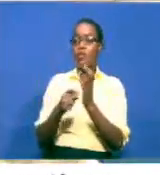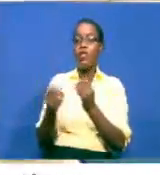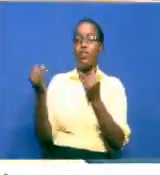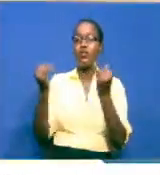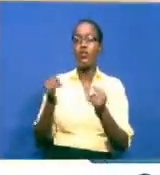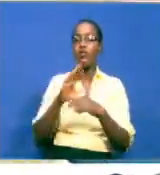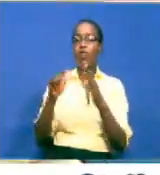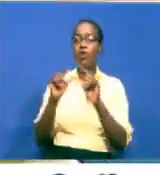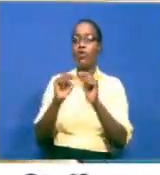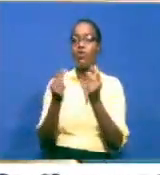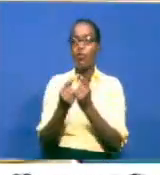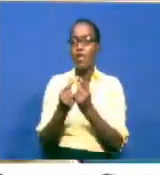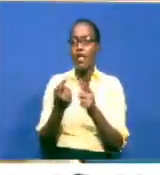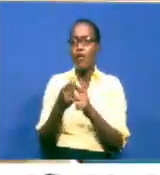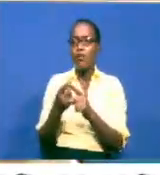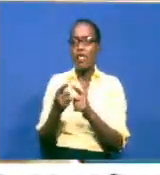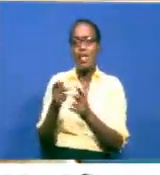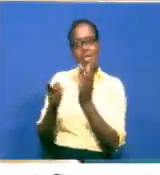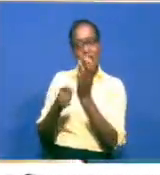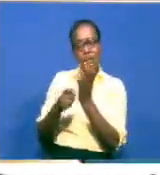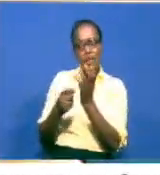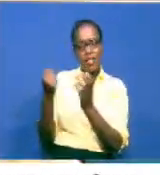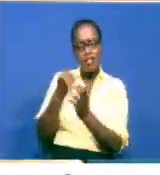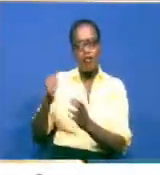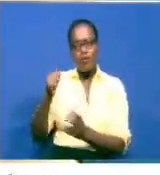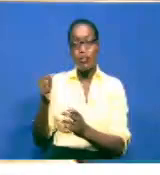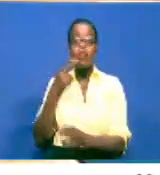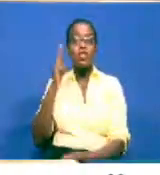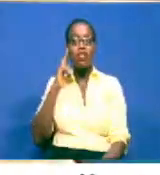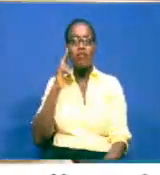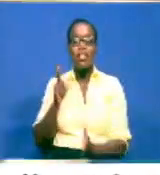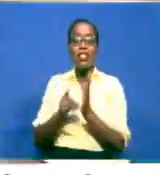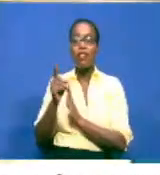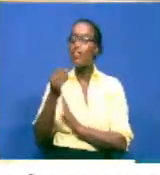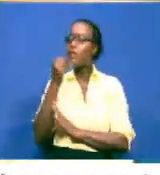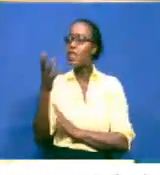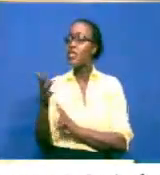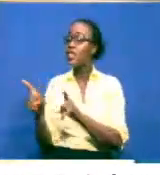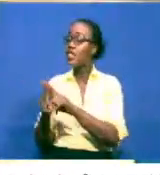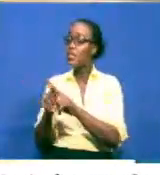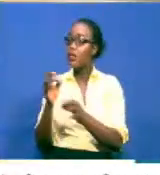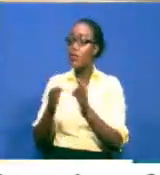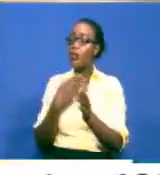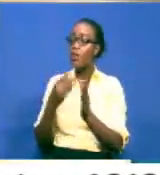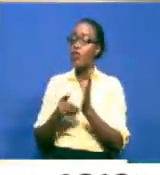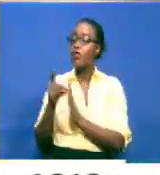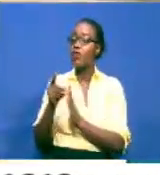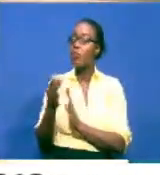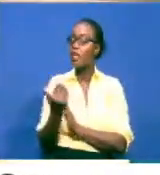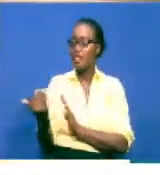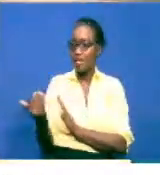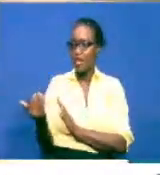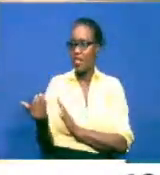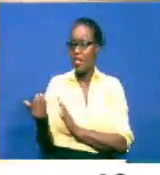groups, yes. but Kiswahili was denied, mm-hmm. to the deaf. It was not developed. And even right now, if you want to develop anything